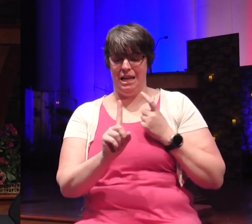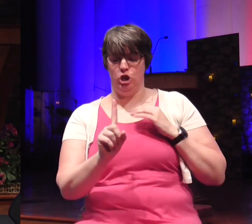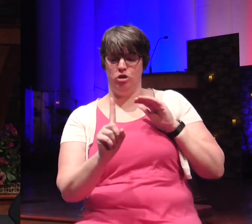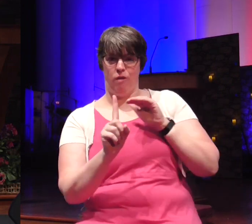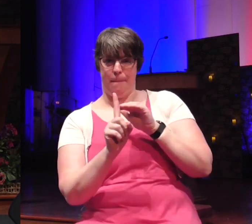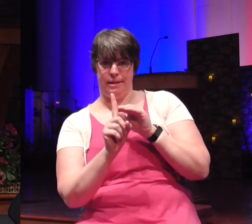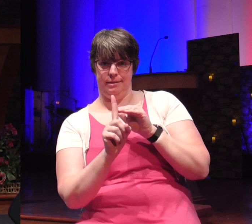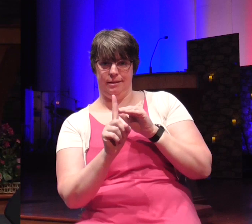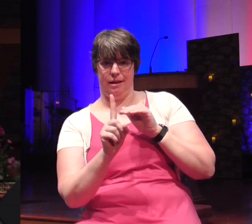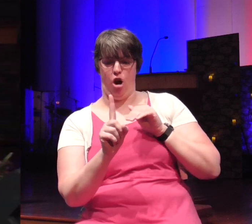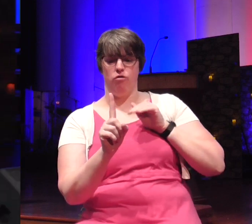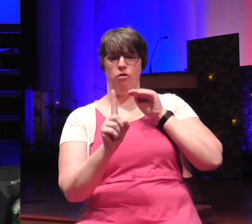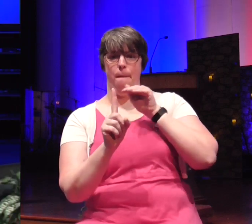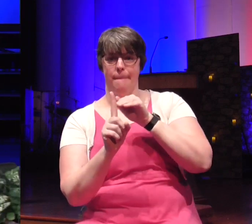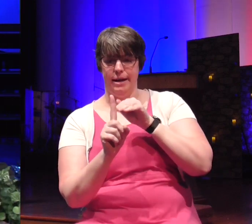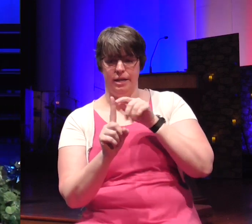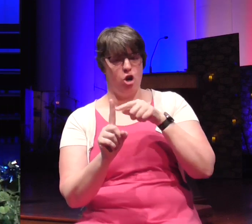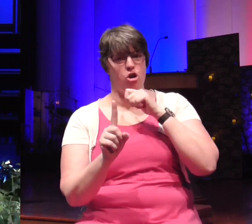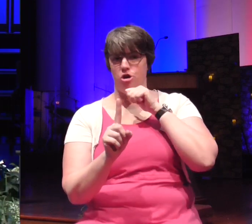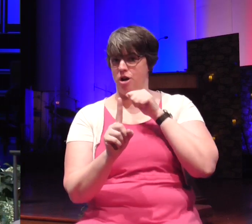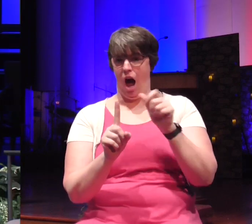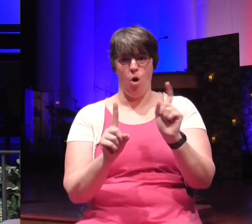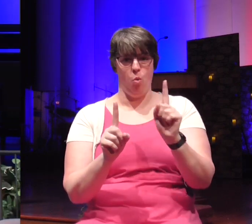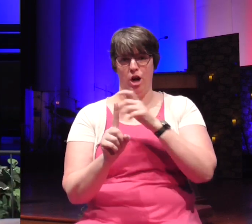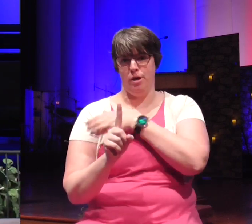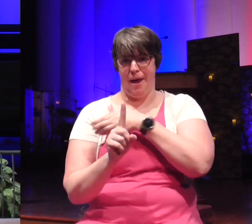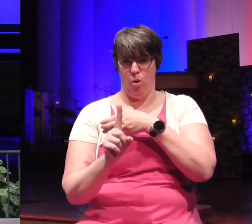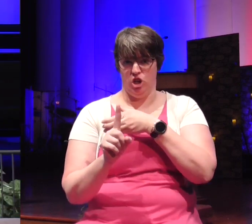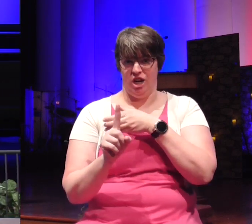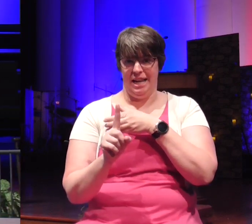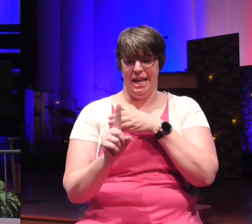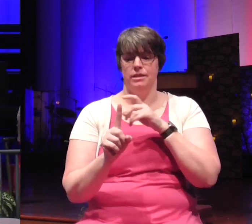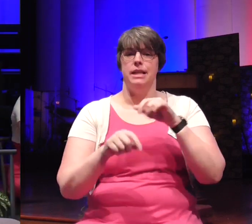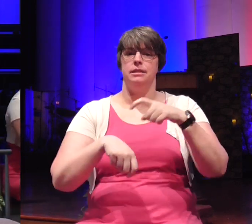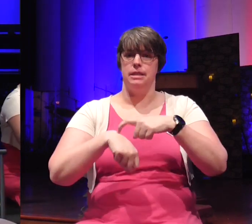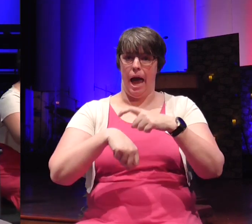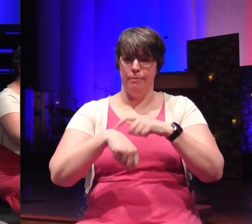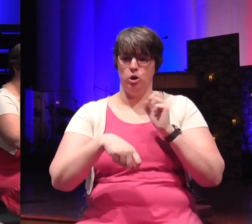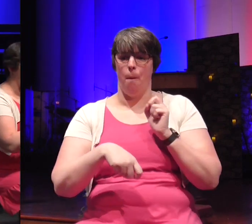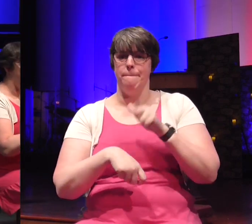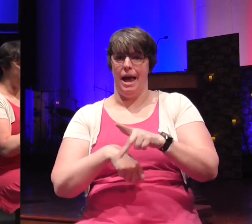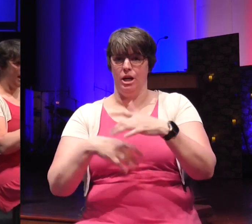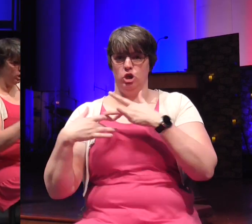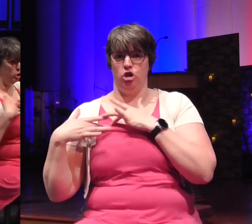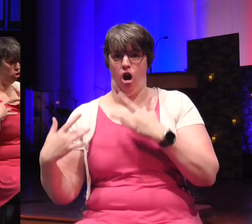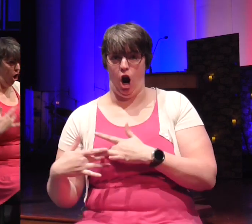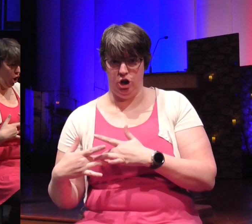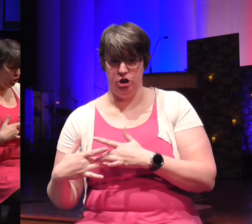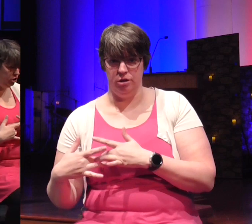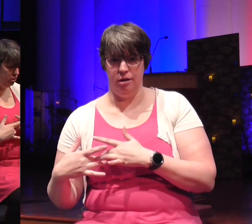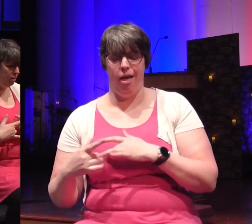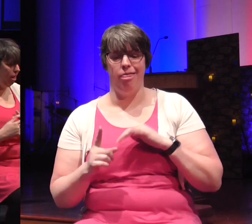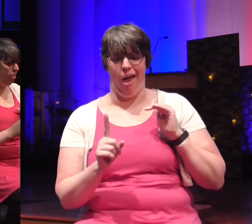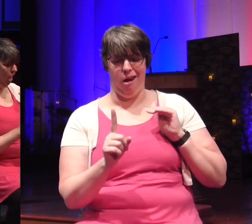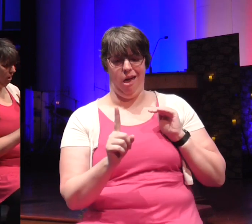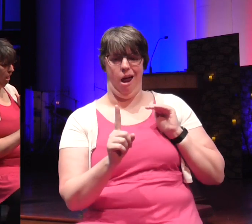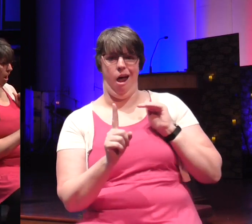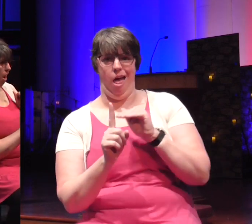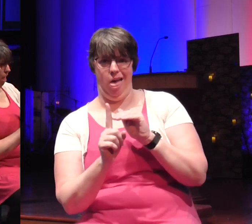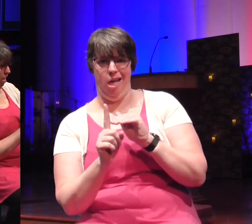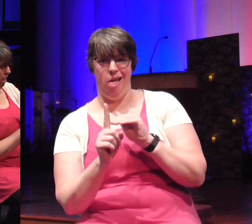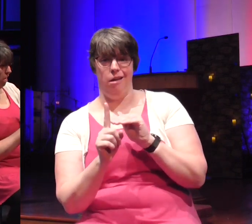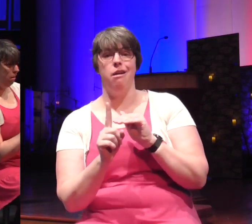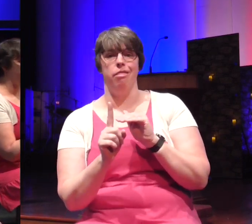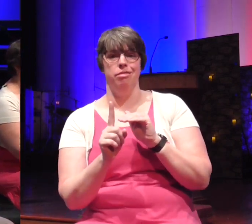power is. And it's time to get back to our hearts. That's where we have the power to overwhelm the fear. That's where we